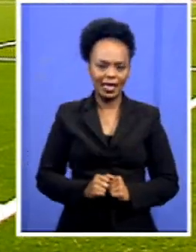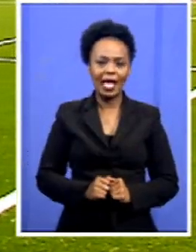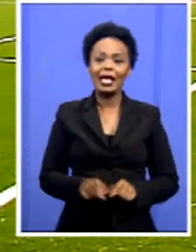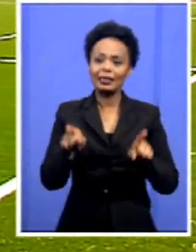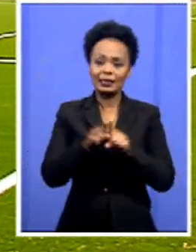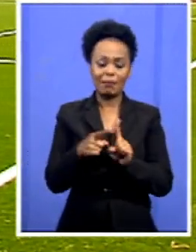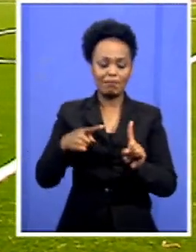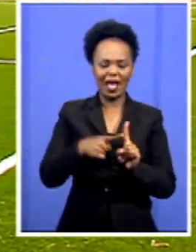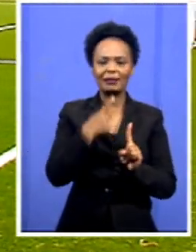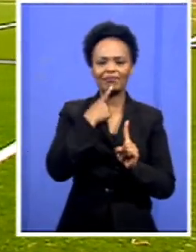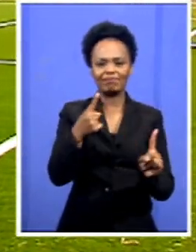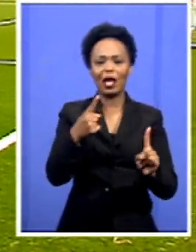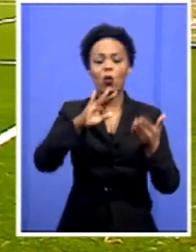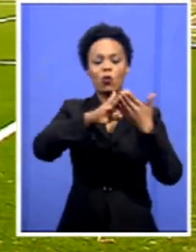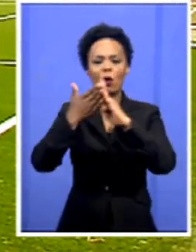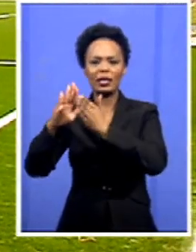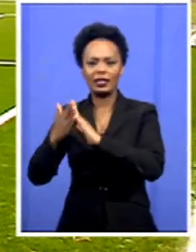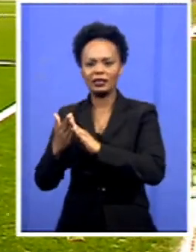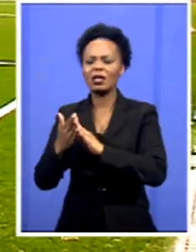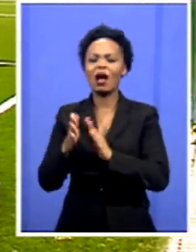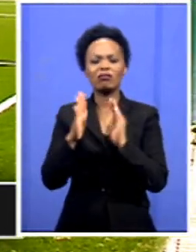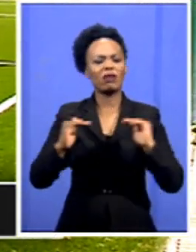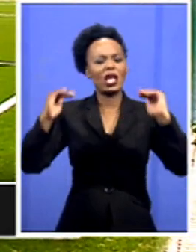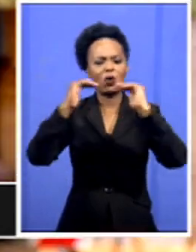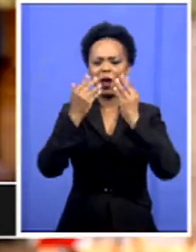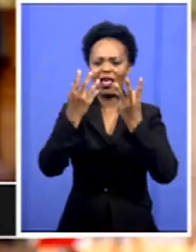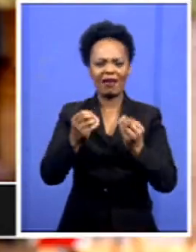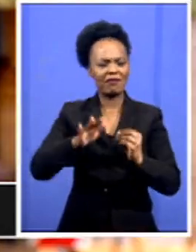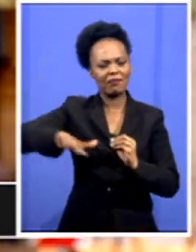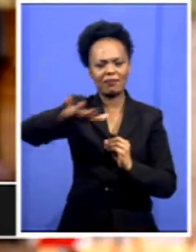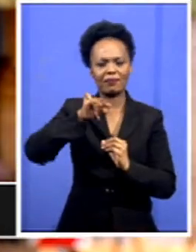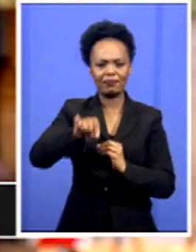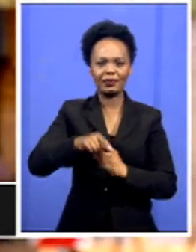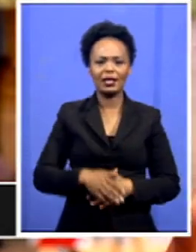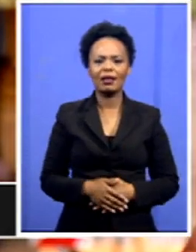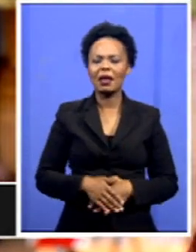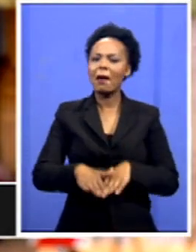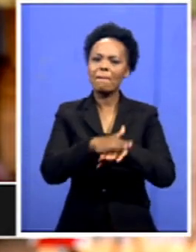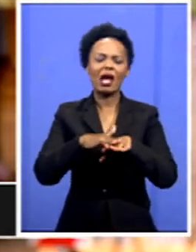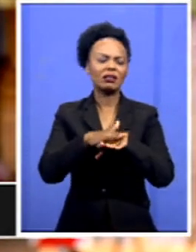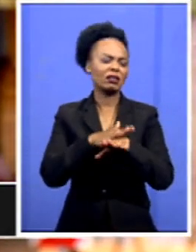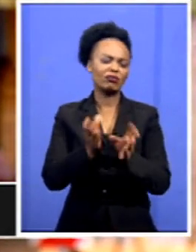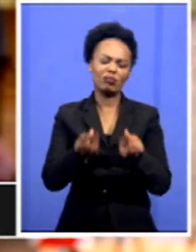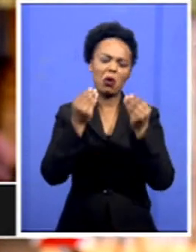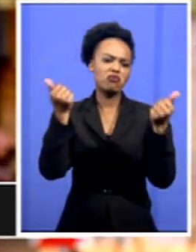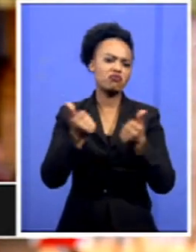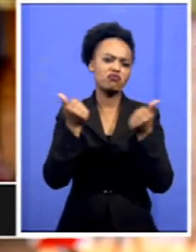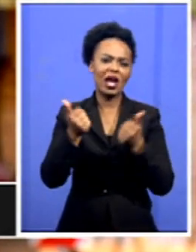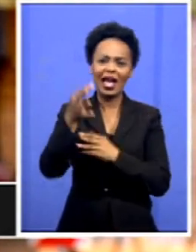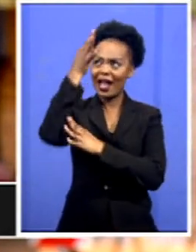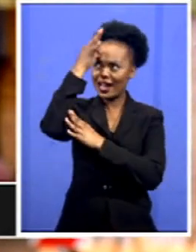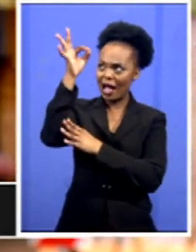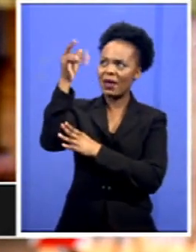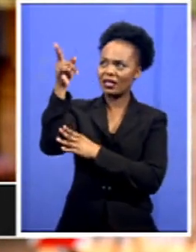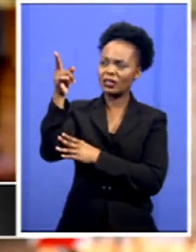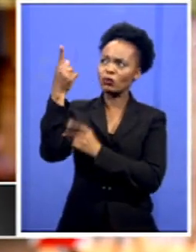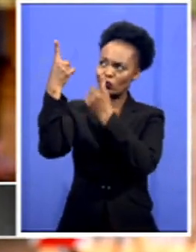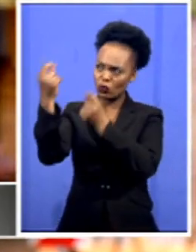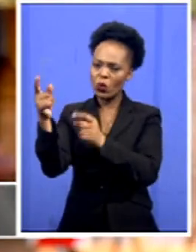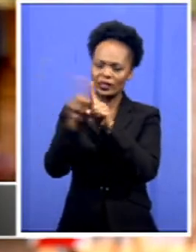mentioned that all residents are treated equally. We're just getting the basics right. We're doing what government is supposed to be